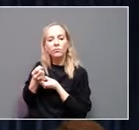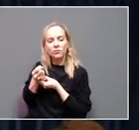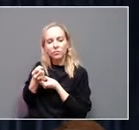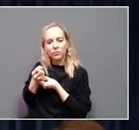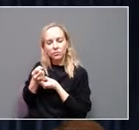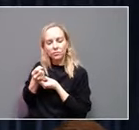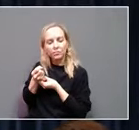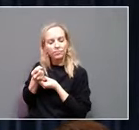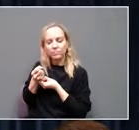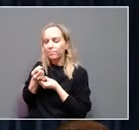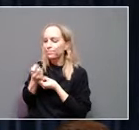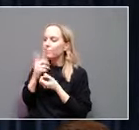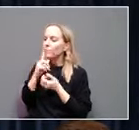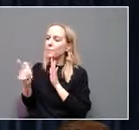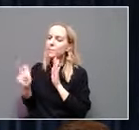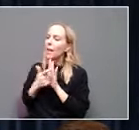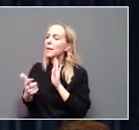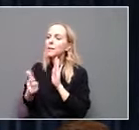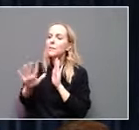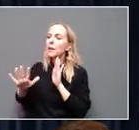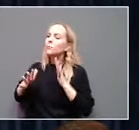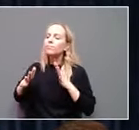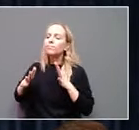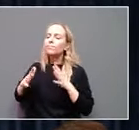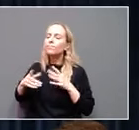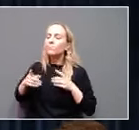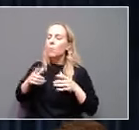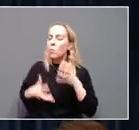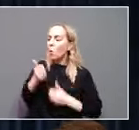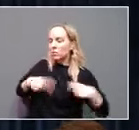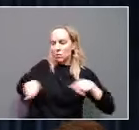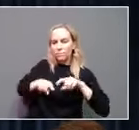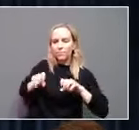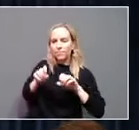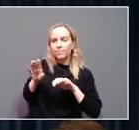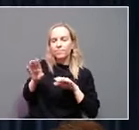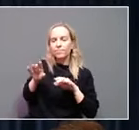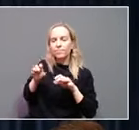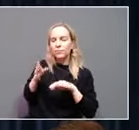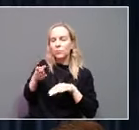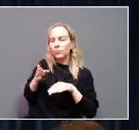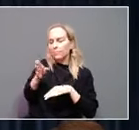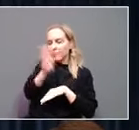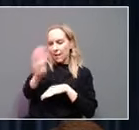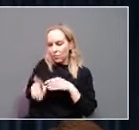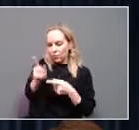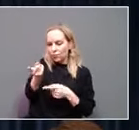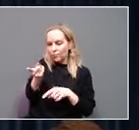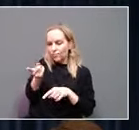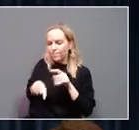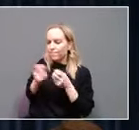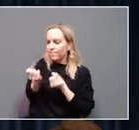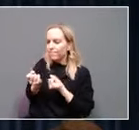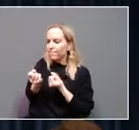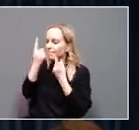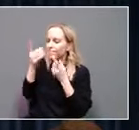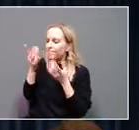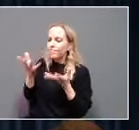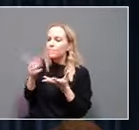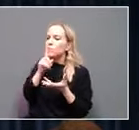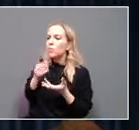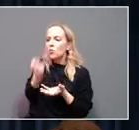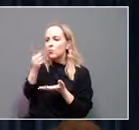and violates them in ways that most of us could never comprehend. It makes sure that they are going to serve more of their